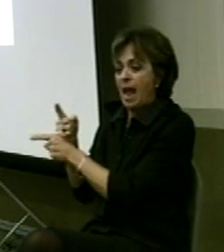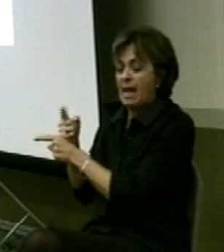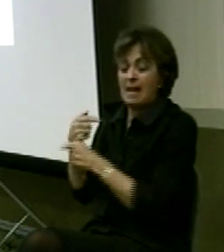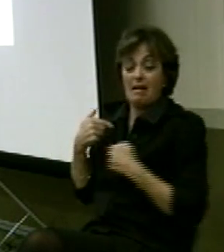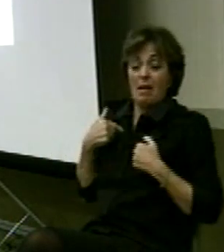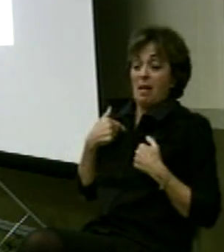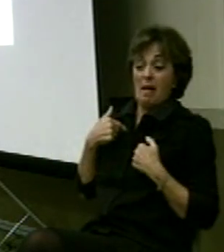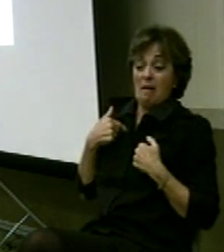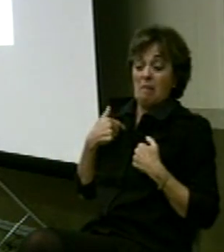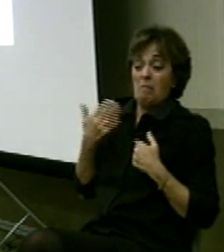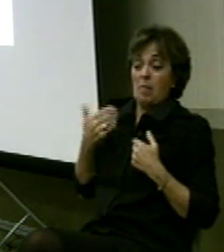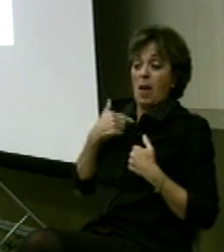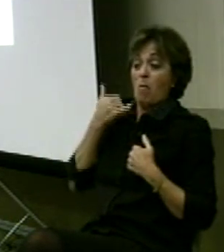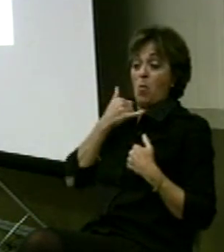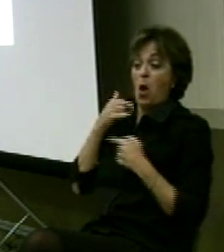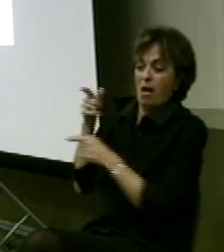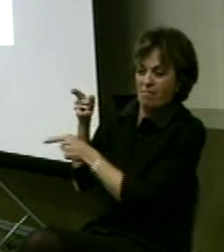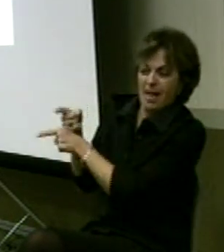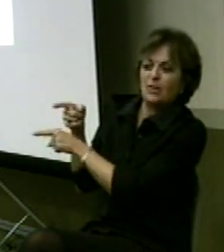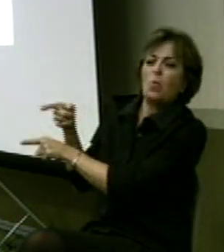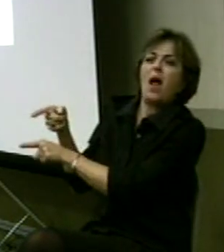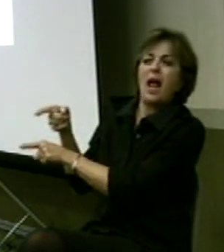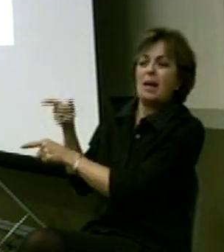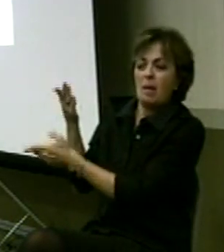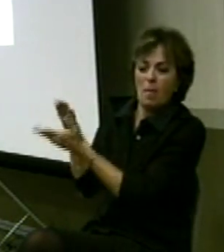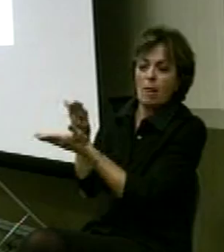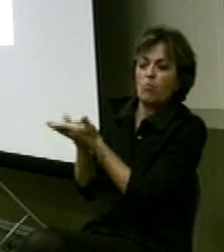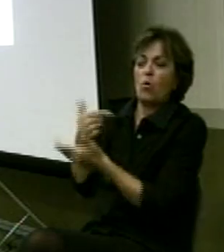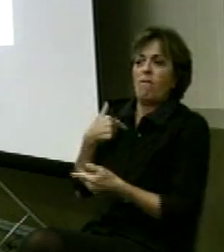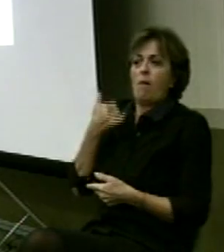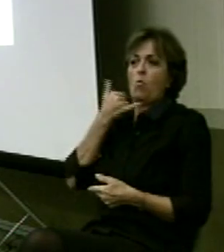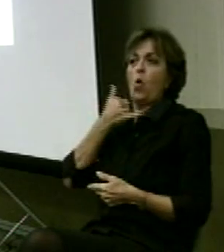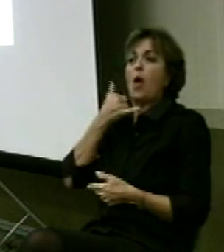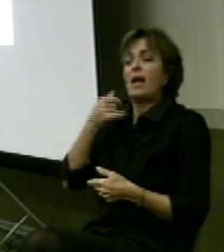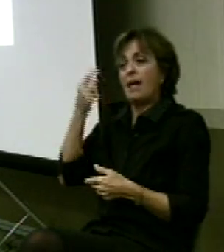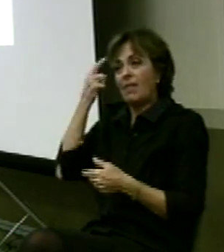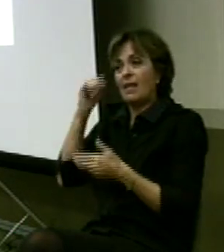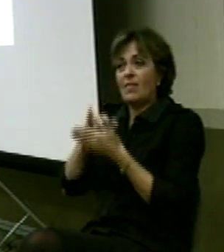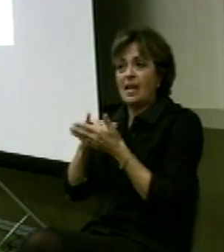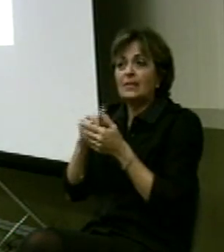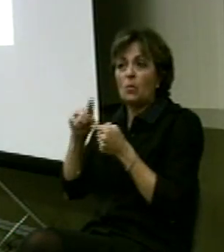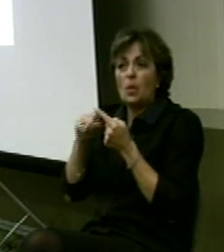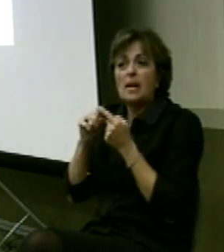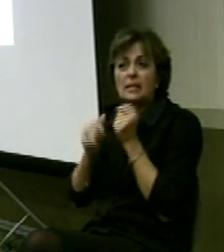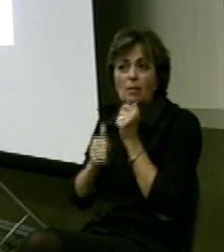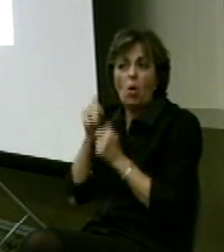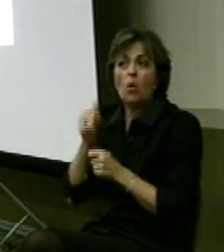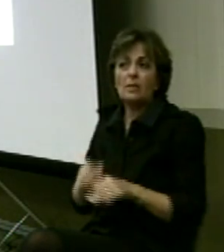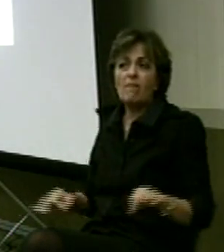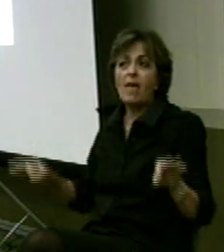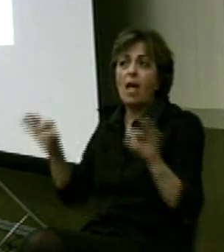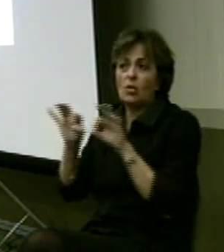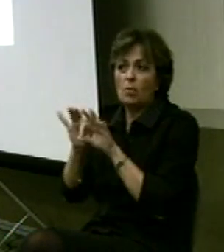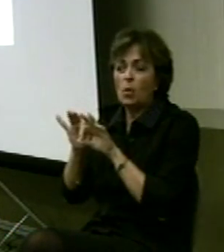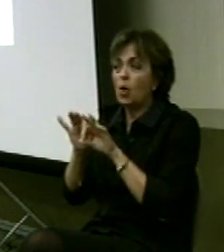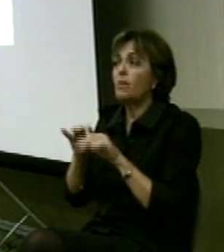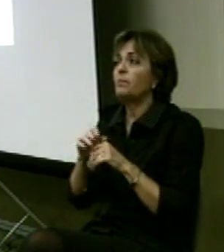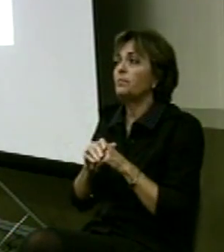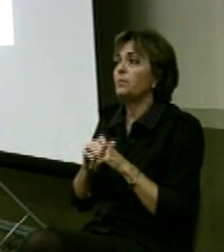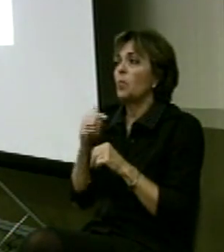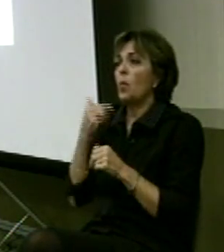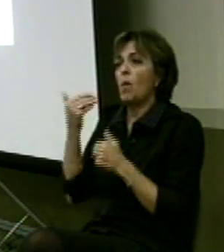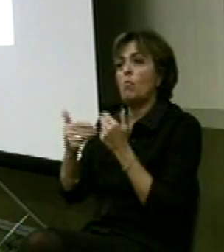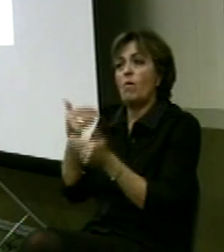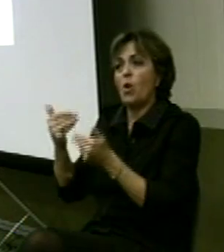are in your thinking, right? Because it may prove that you're wrong. And that's when I think it's the most valuable. All right. We're going